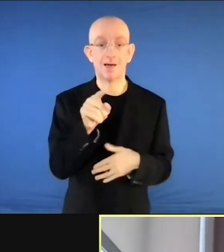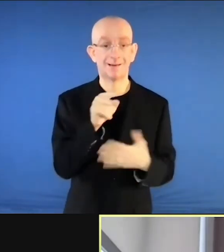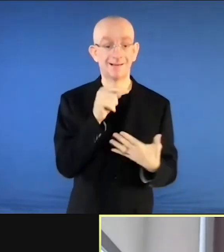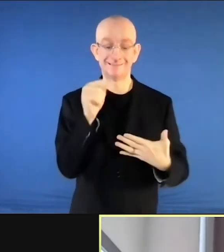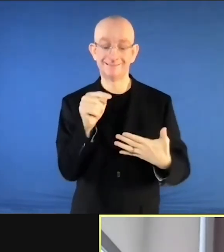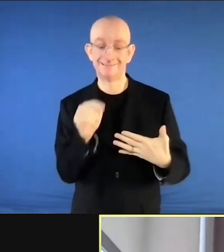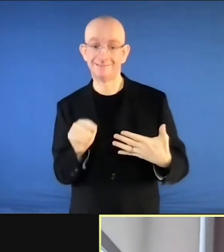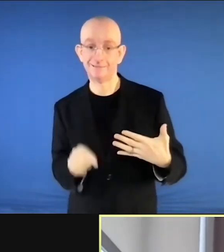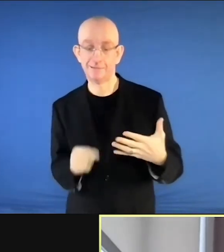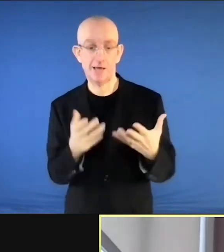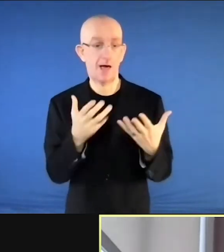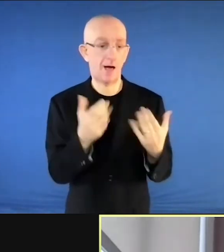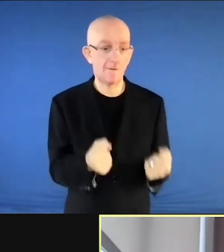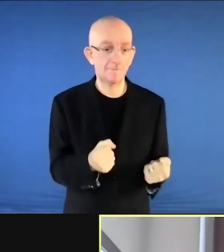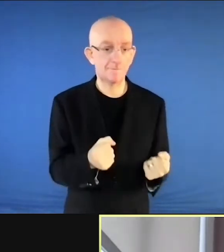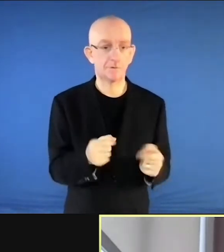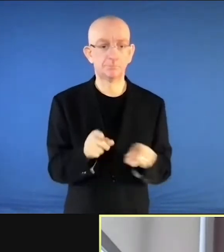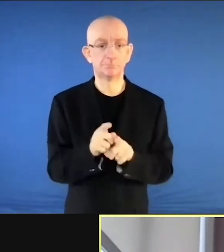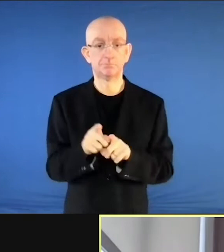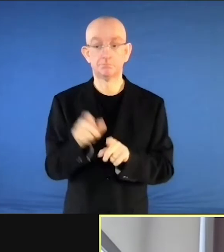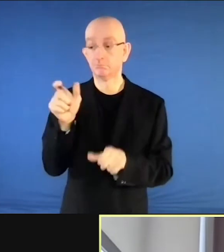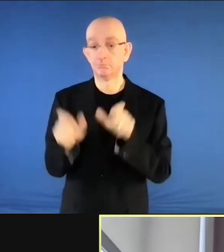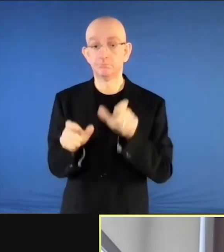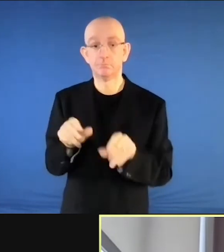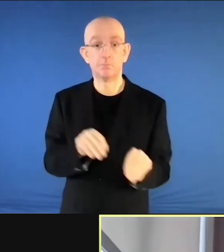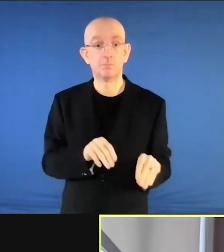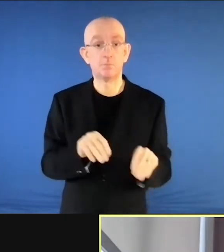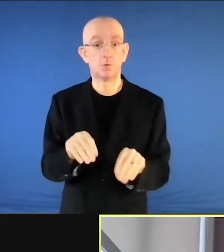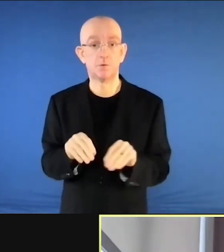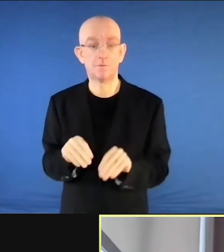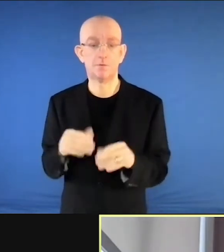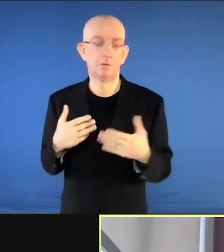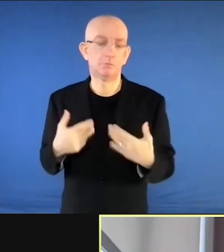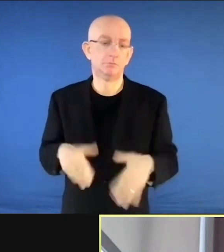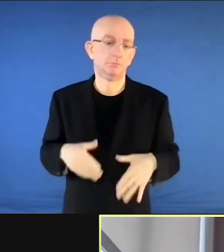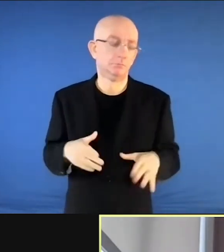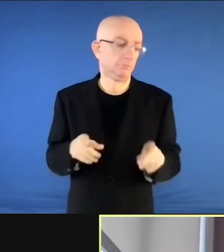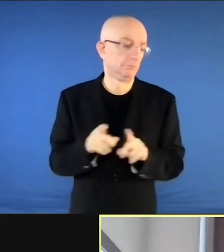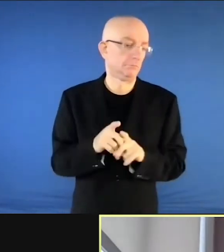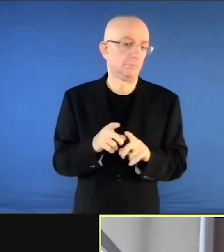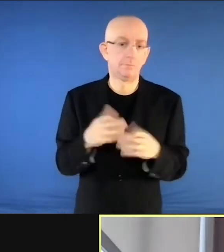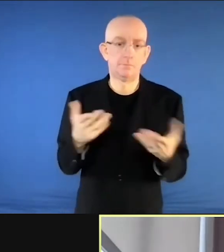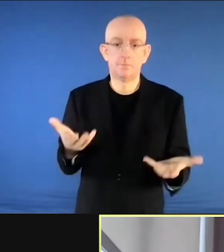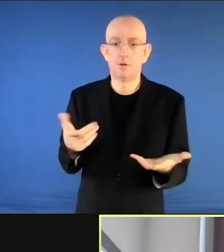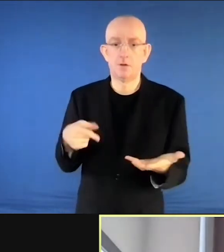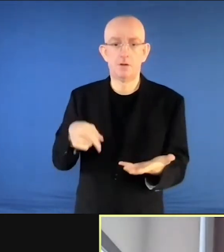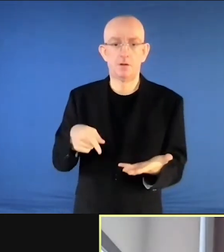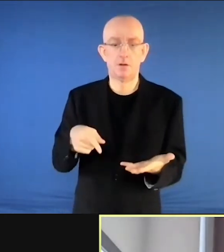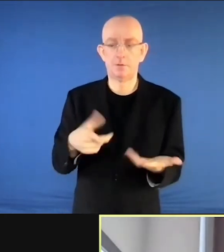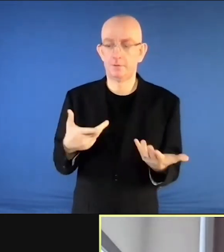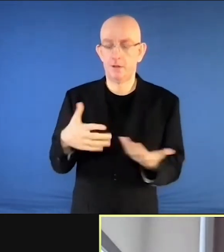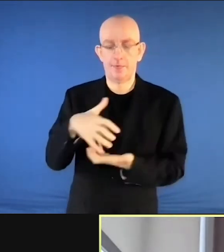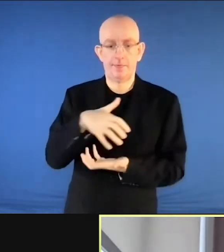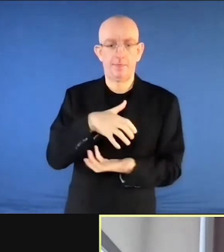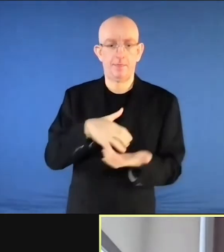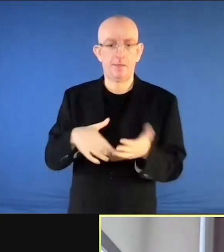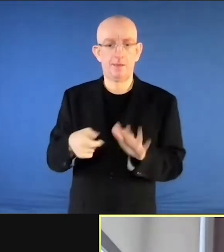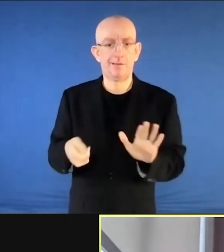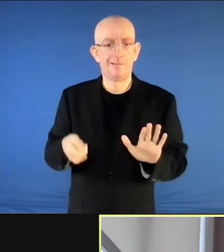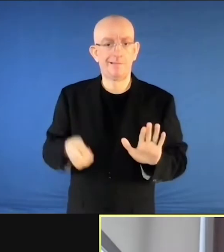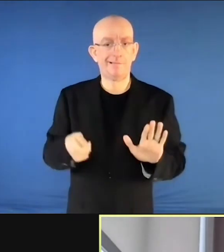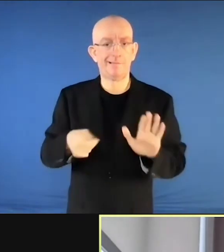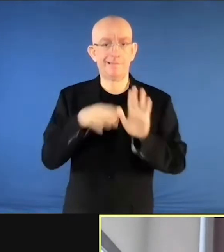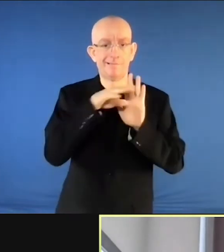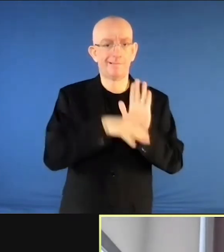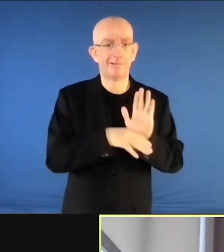their social or economic condition, their extreme dependence on governments for